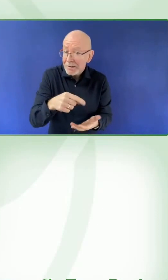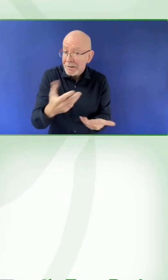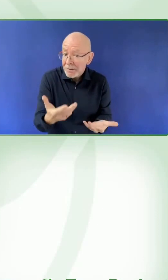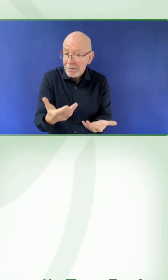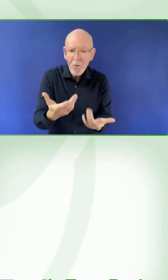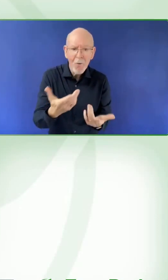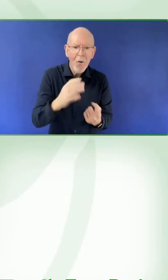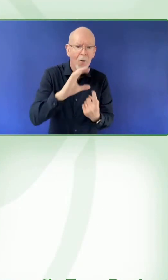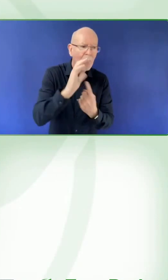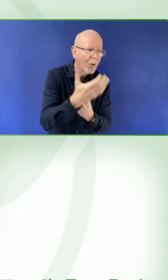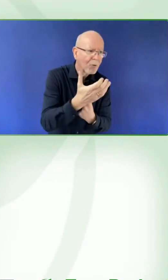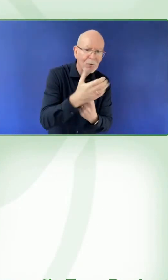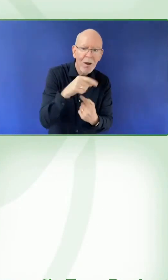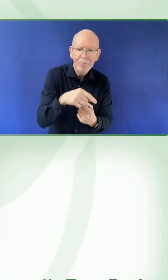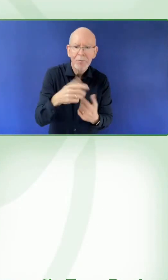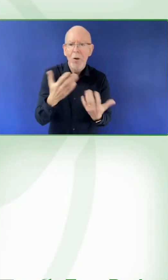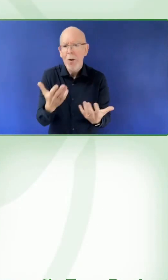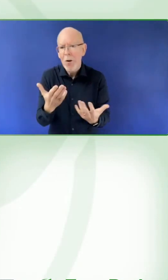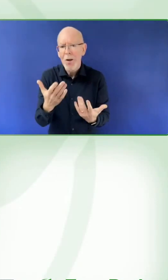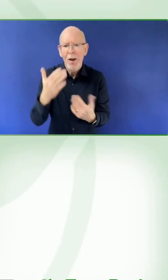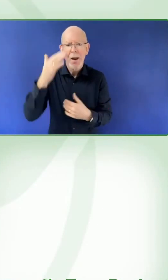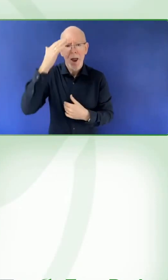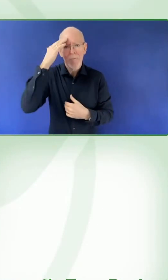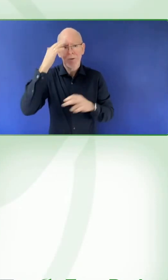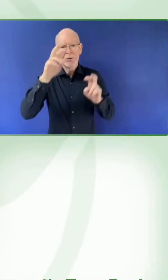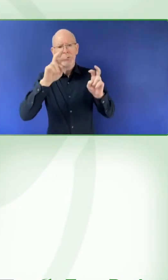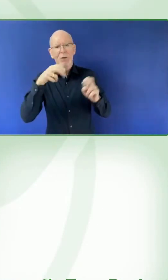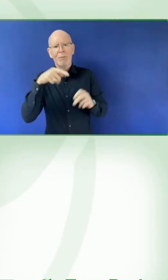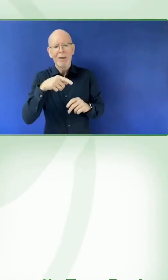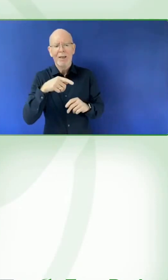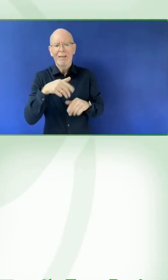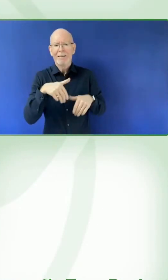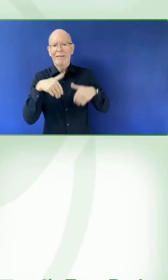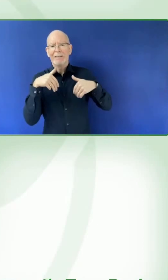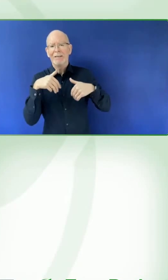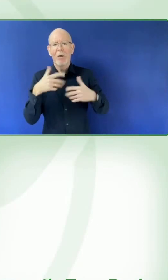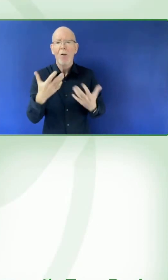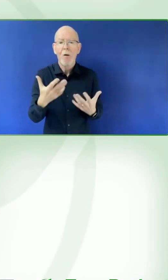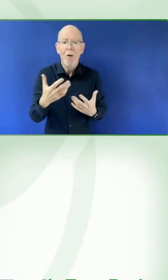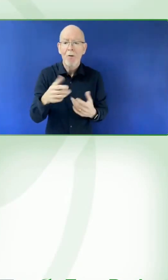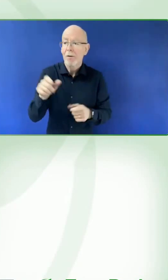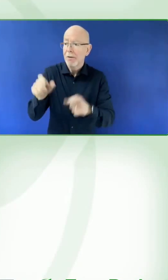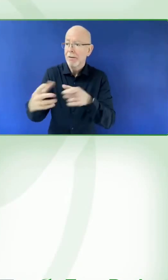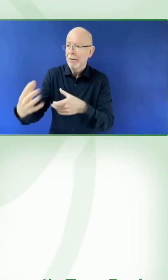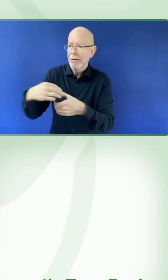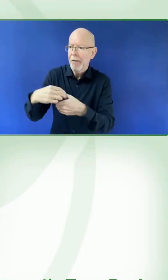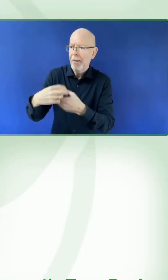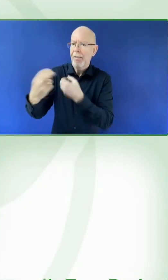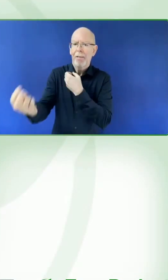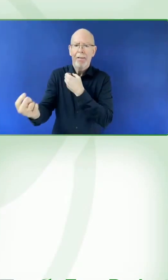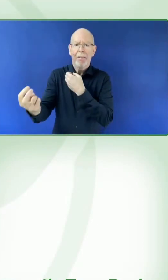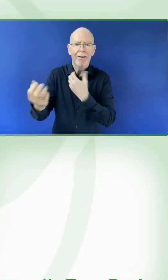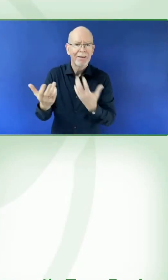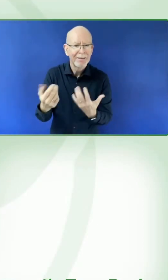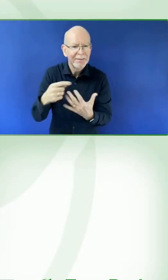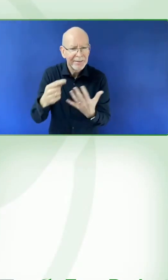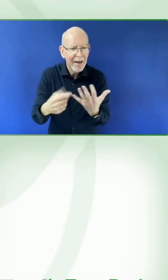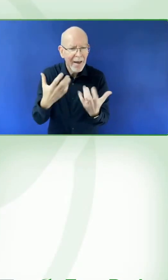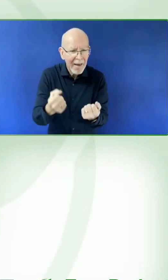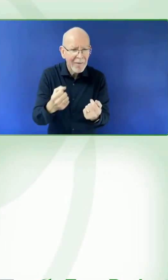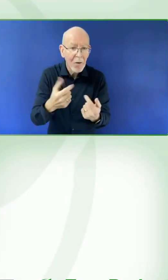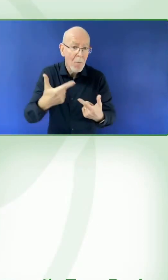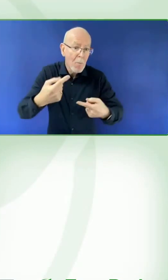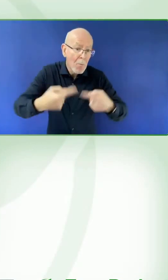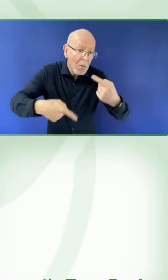in? And not only what are the barriers, but what kind of success have